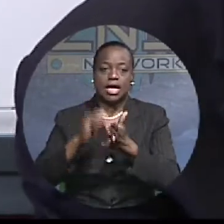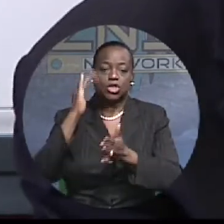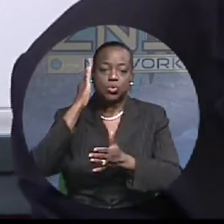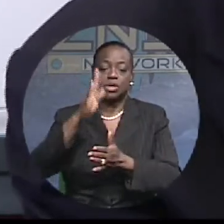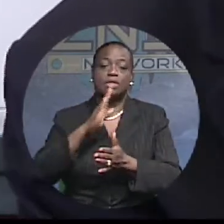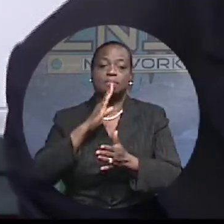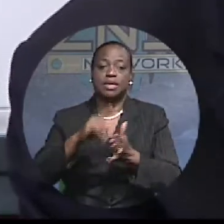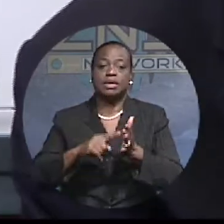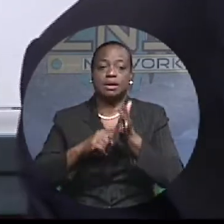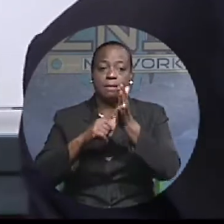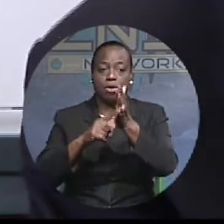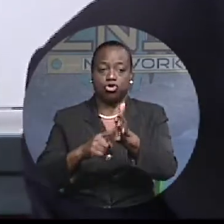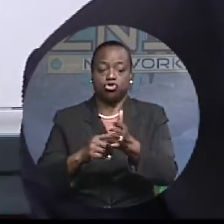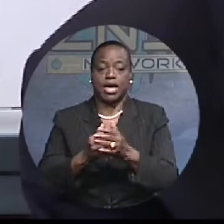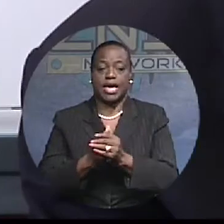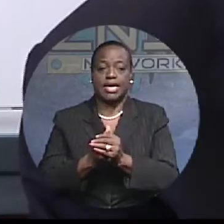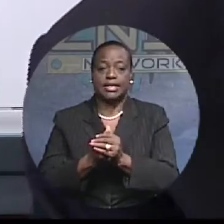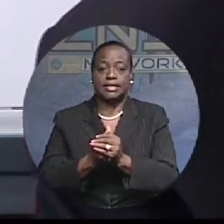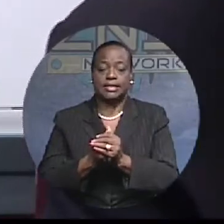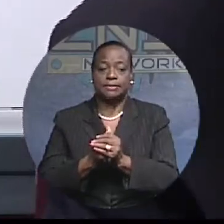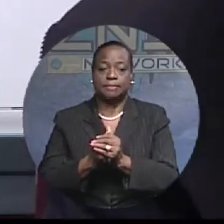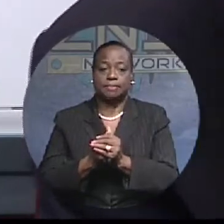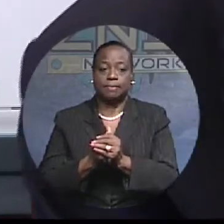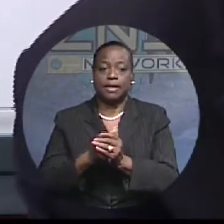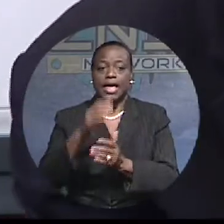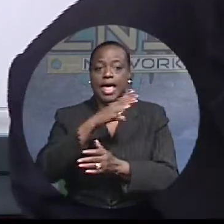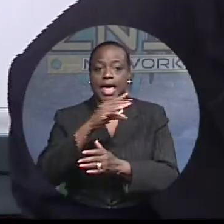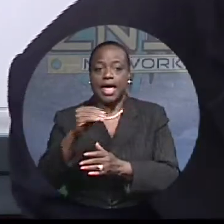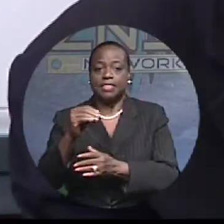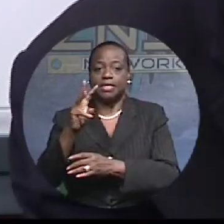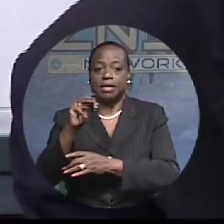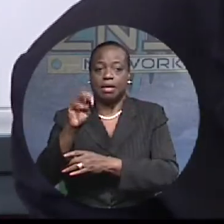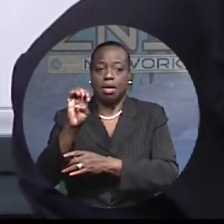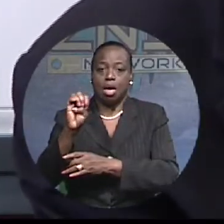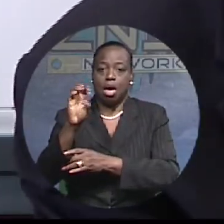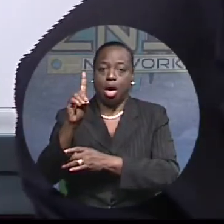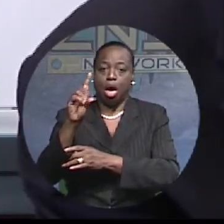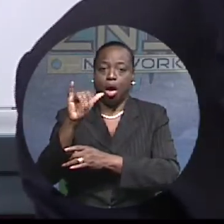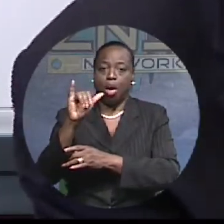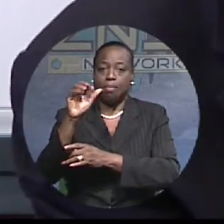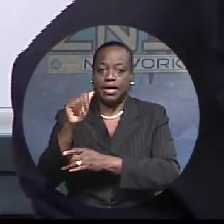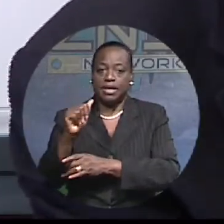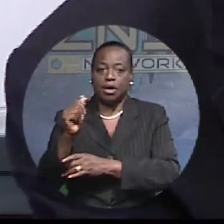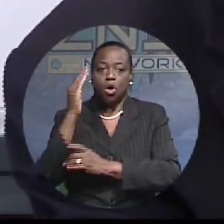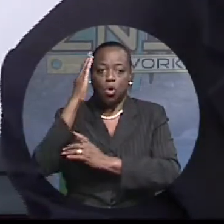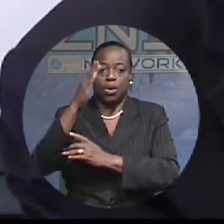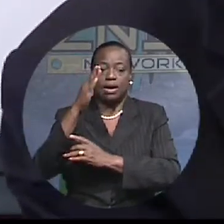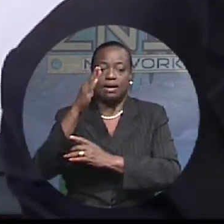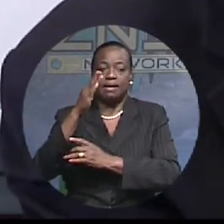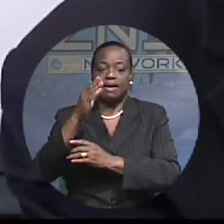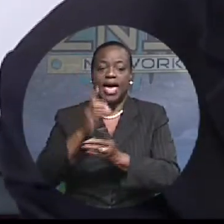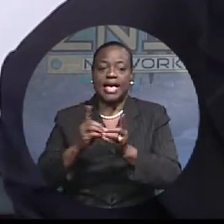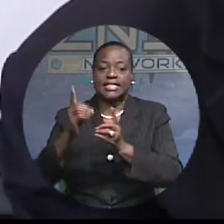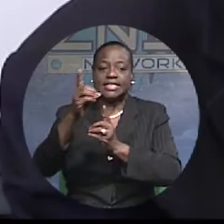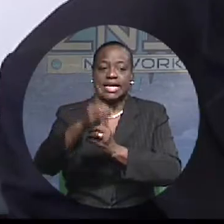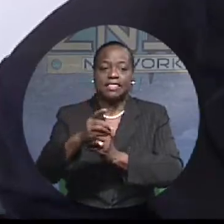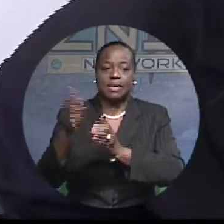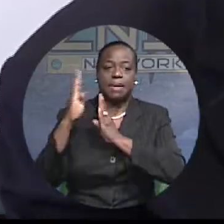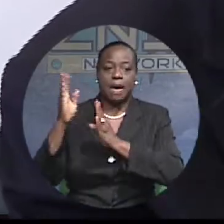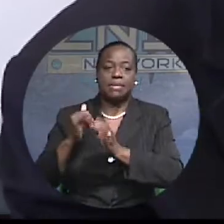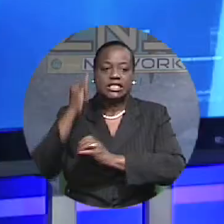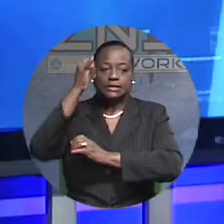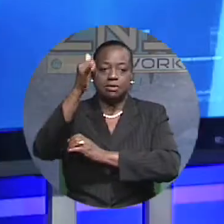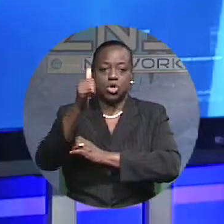that the media will really extend the Bahamas beyond just for that